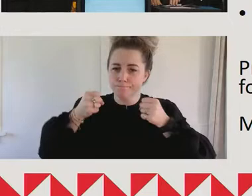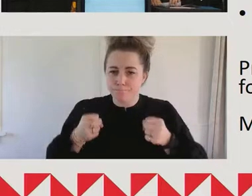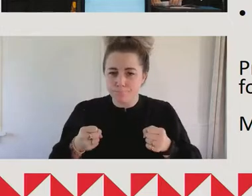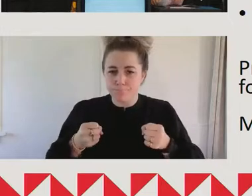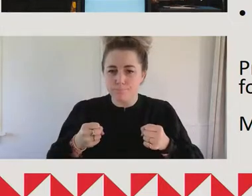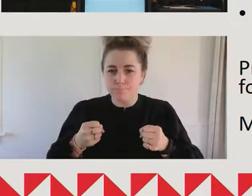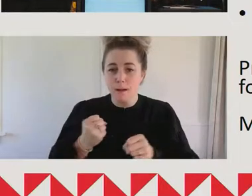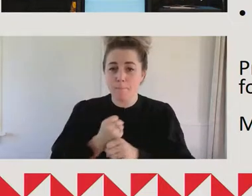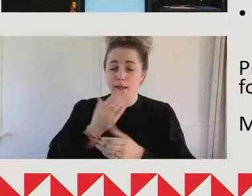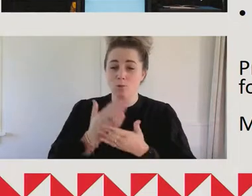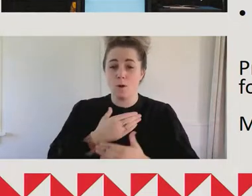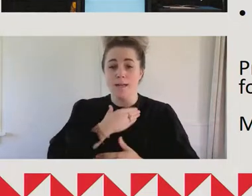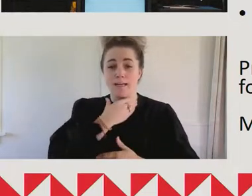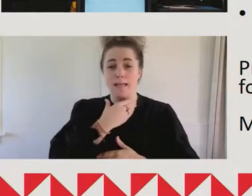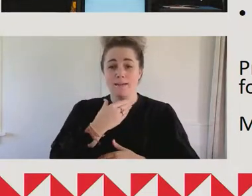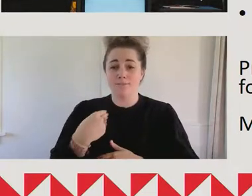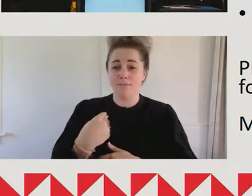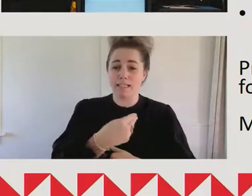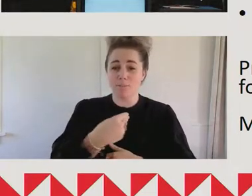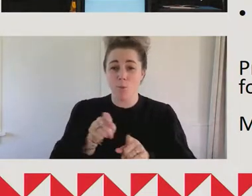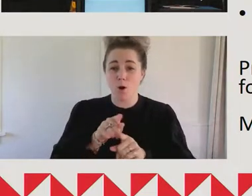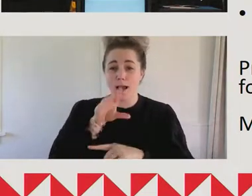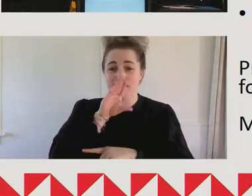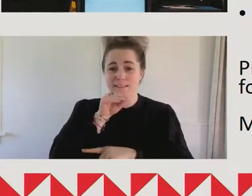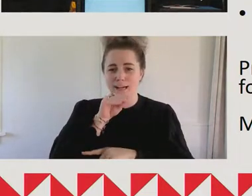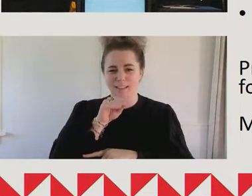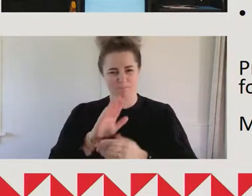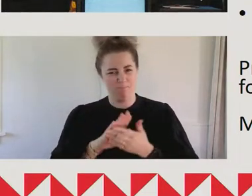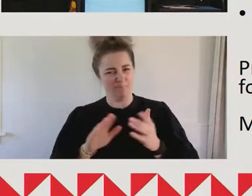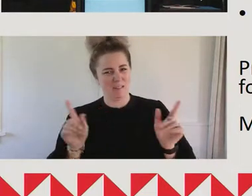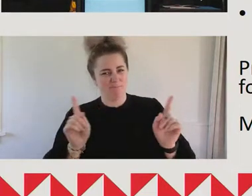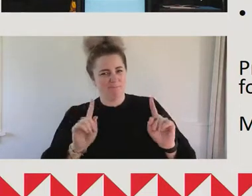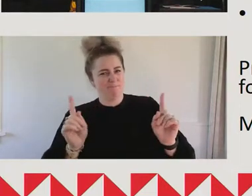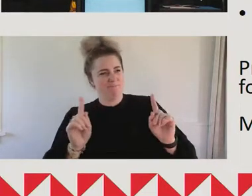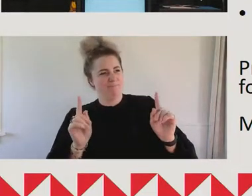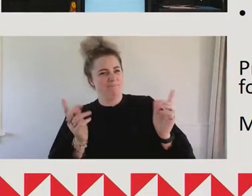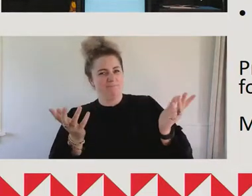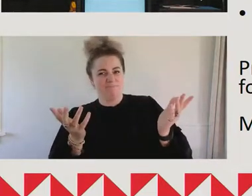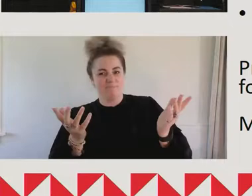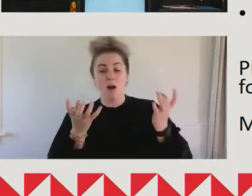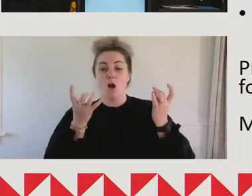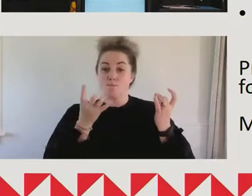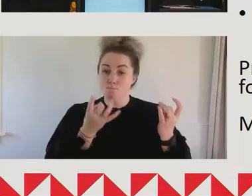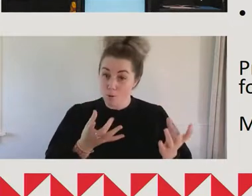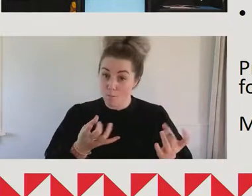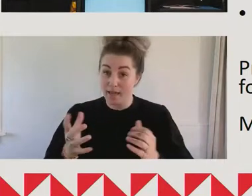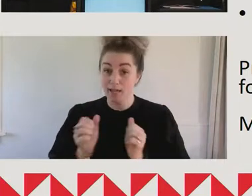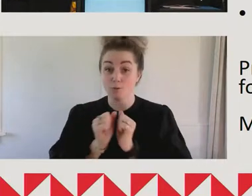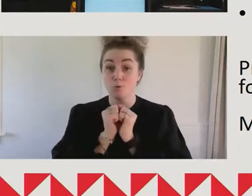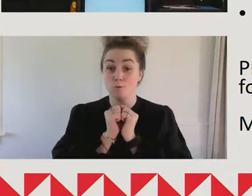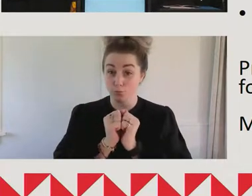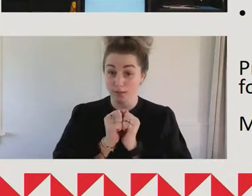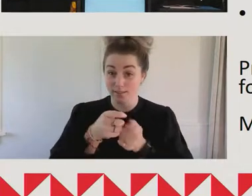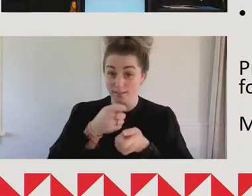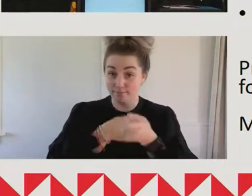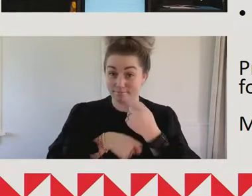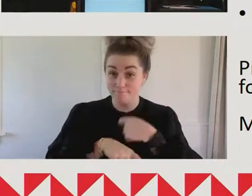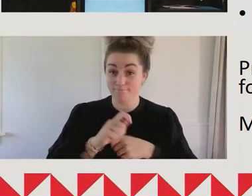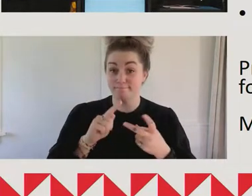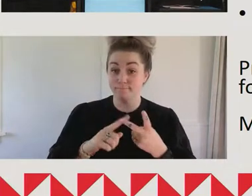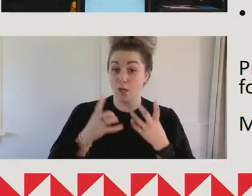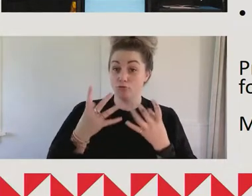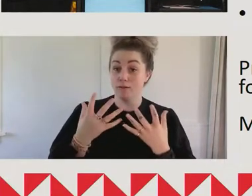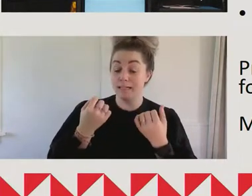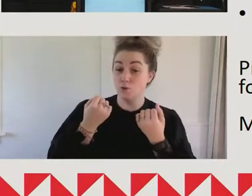your neck flexible like a duck it's mean be prepared to be friends and be ready to defend